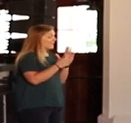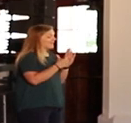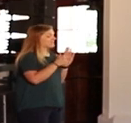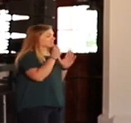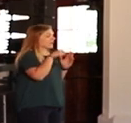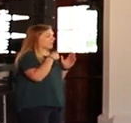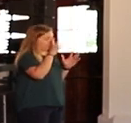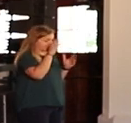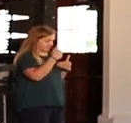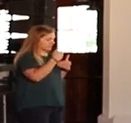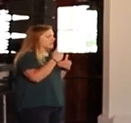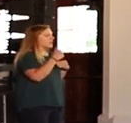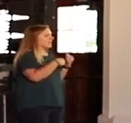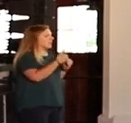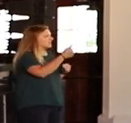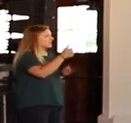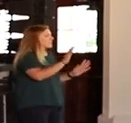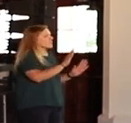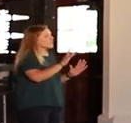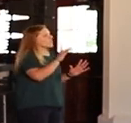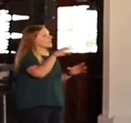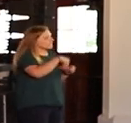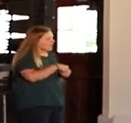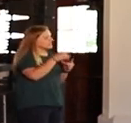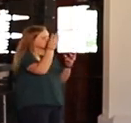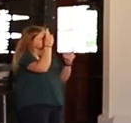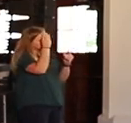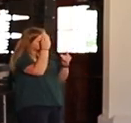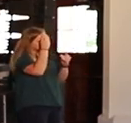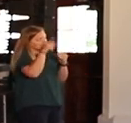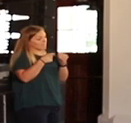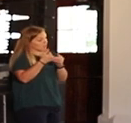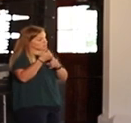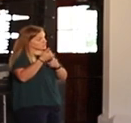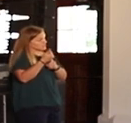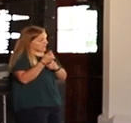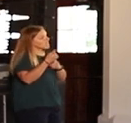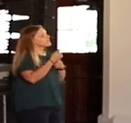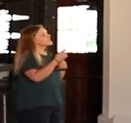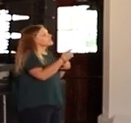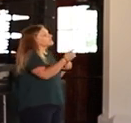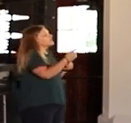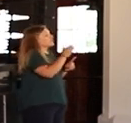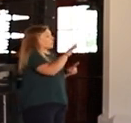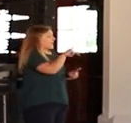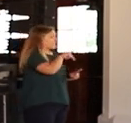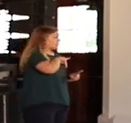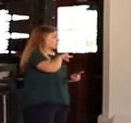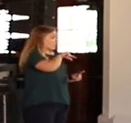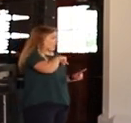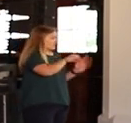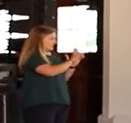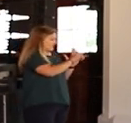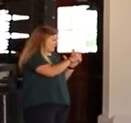a narcissistic view of yourself. It really involves about thinking about yourself, identifying your personal qualities